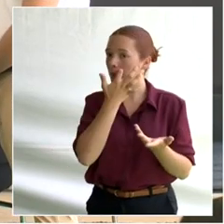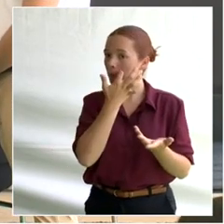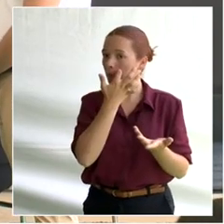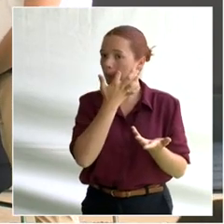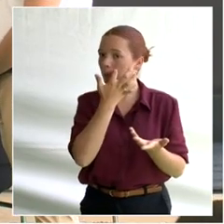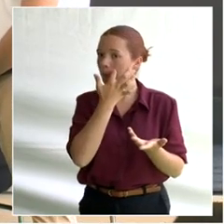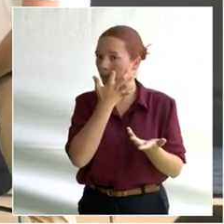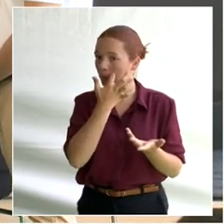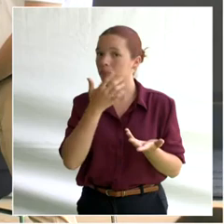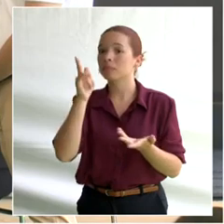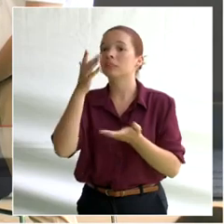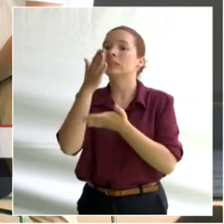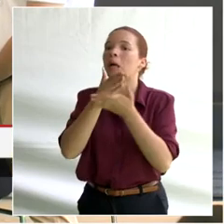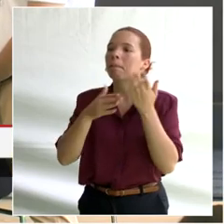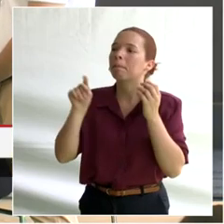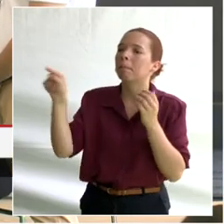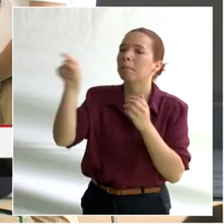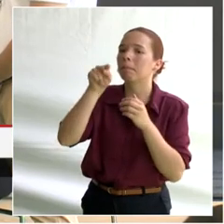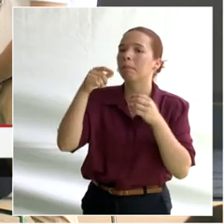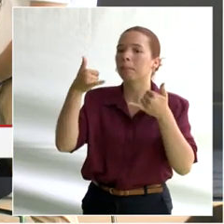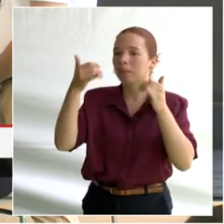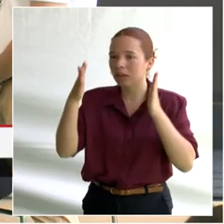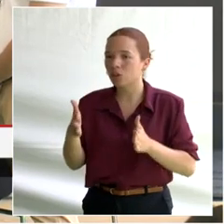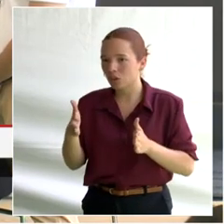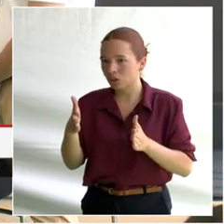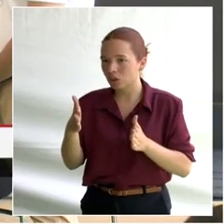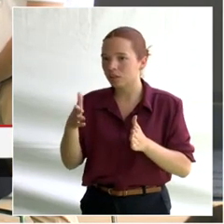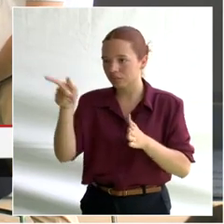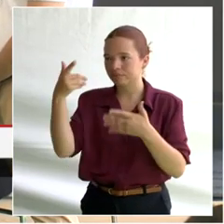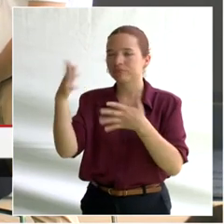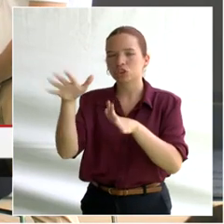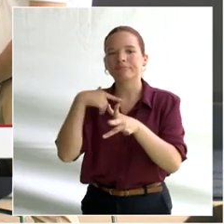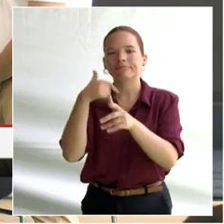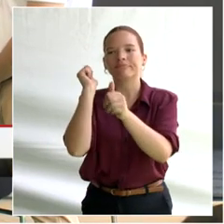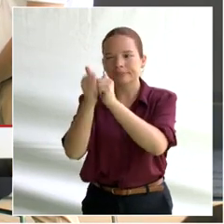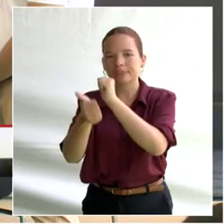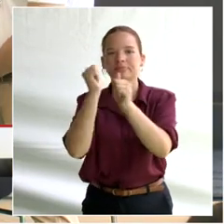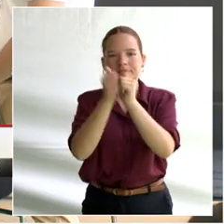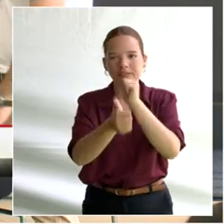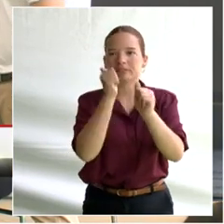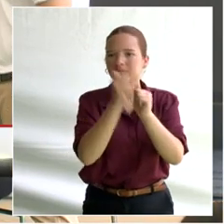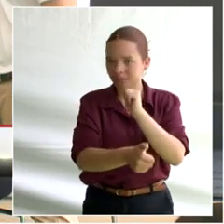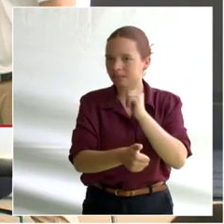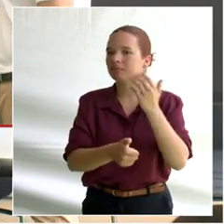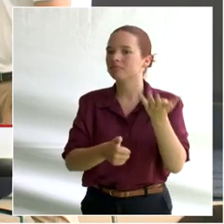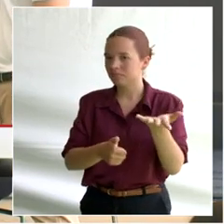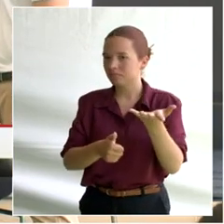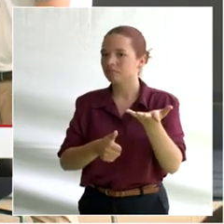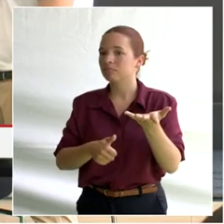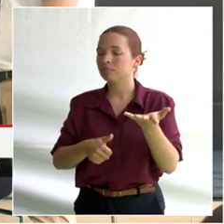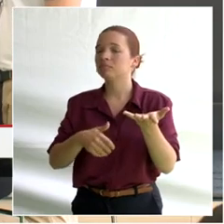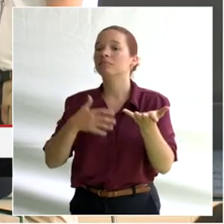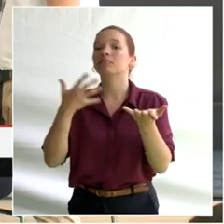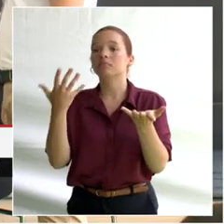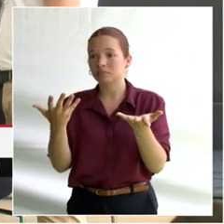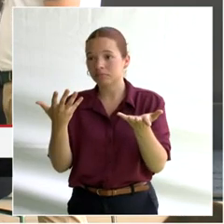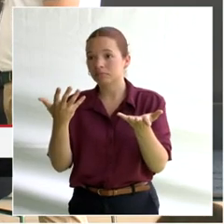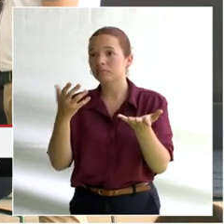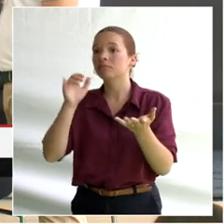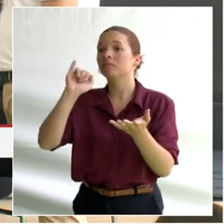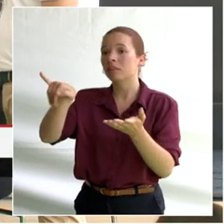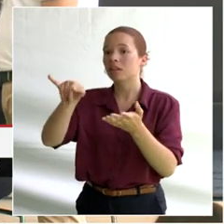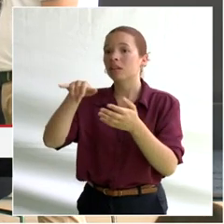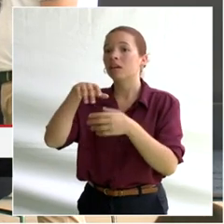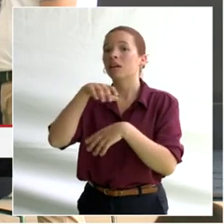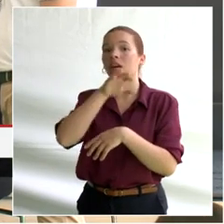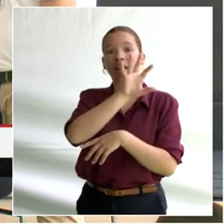we already placed Jennifer Brady. So we have the chips numbers from 9 to 28, excepting 24 that